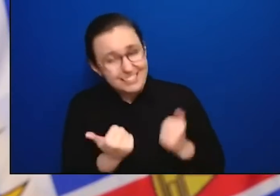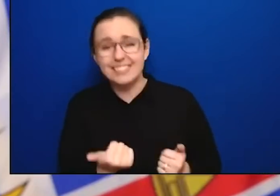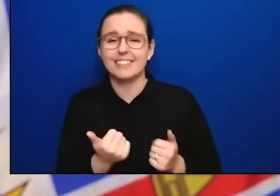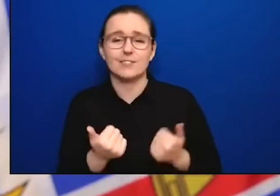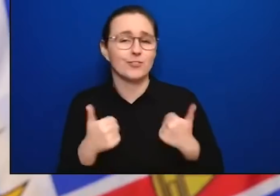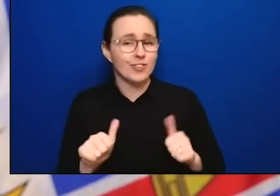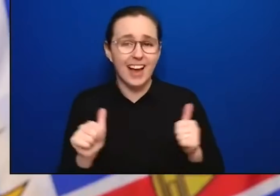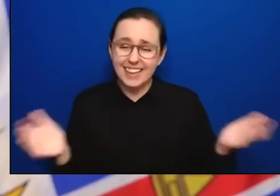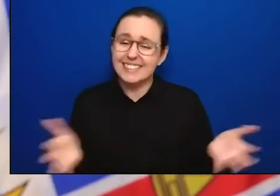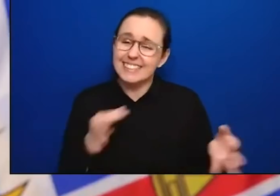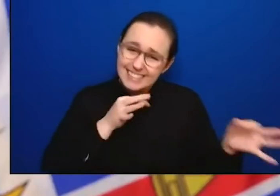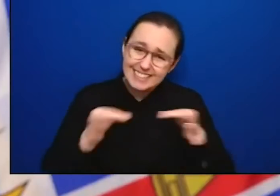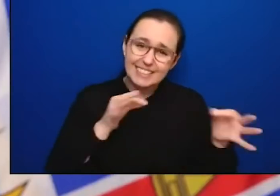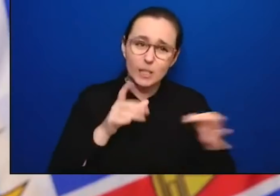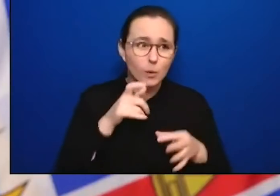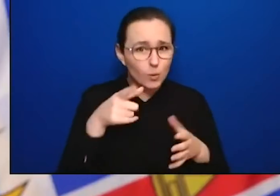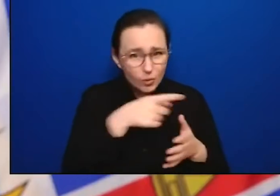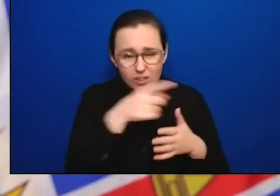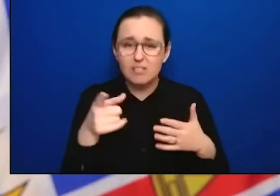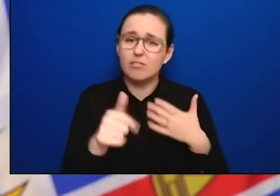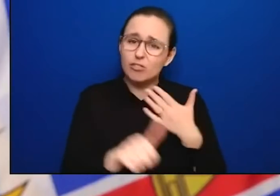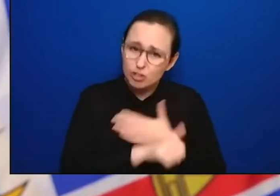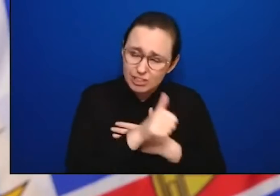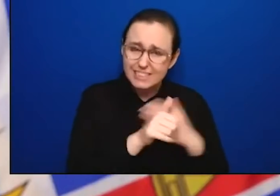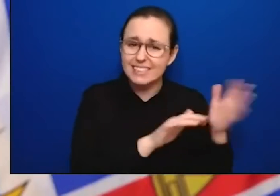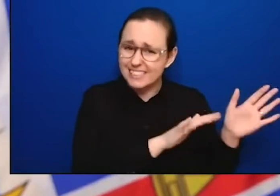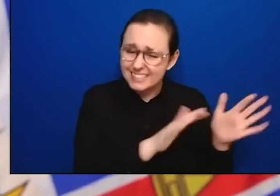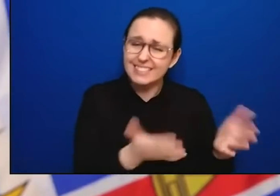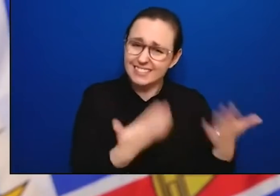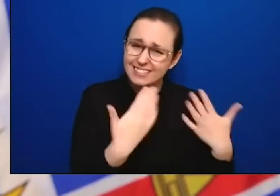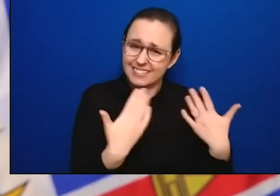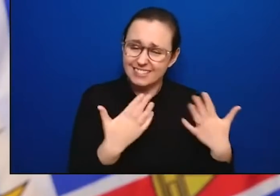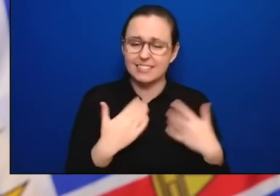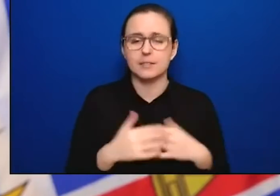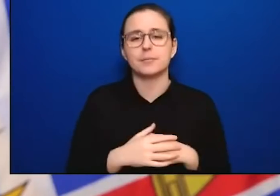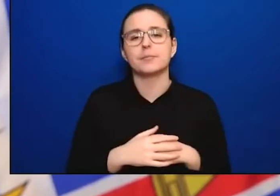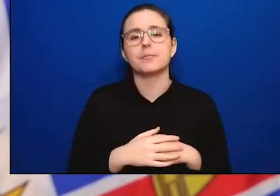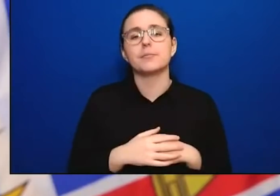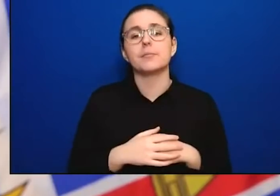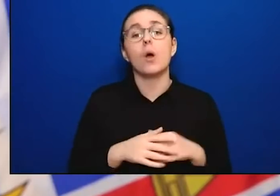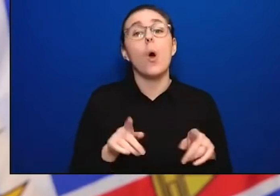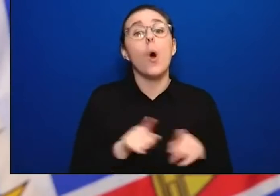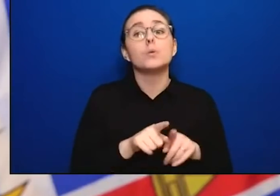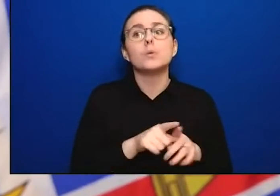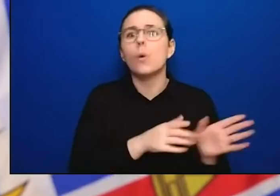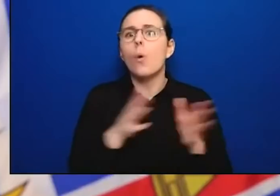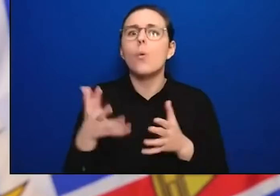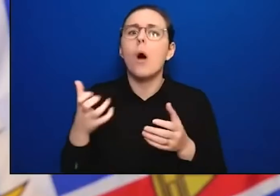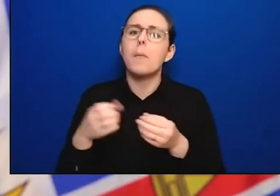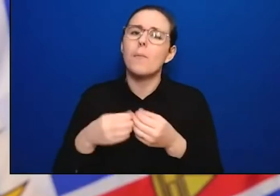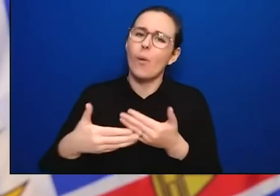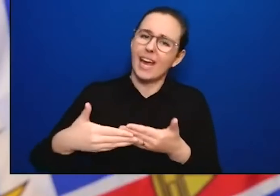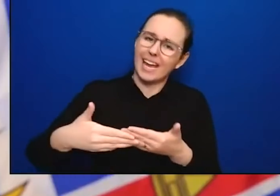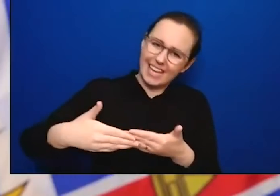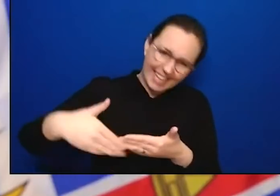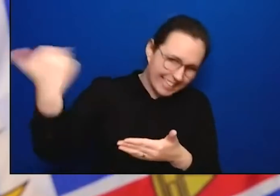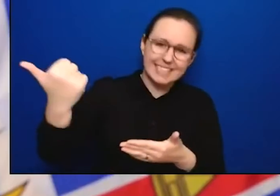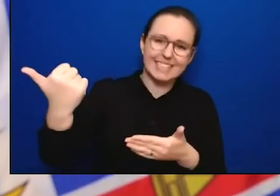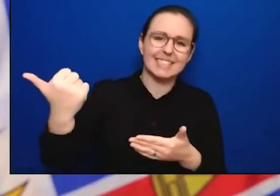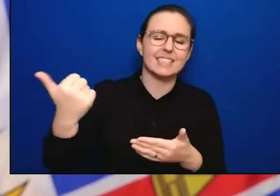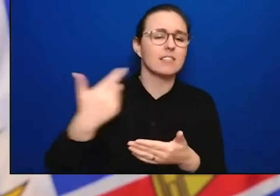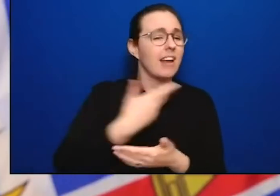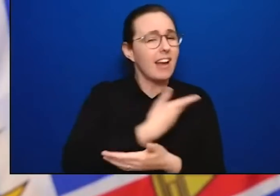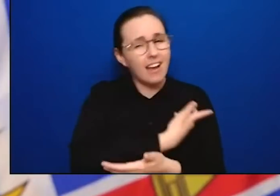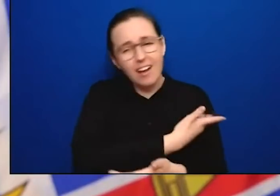And then convenience. So making it easy for somebody to get that vaccine. And anybody of any age